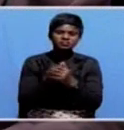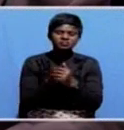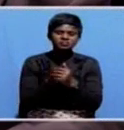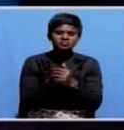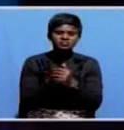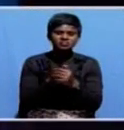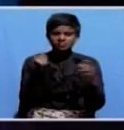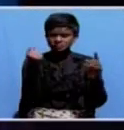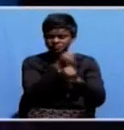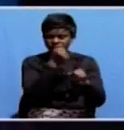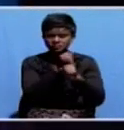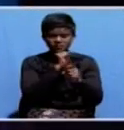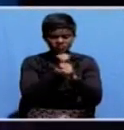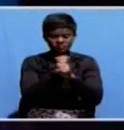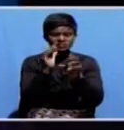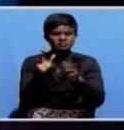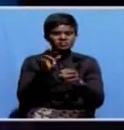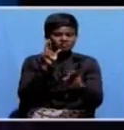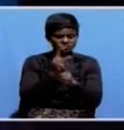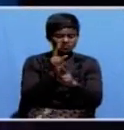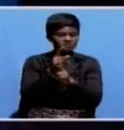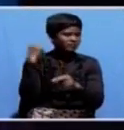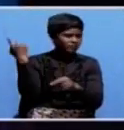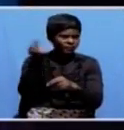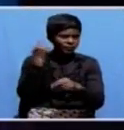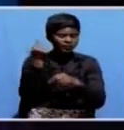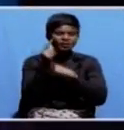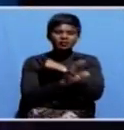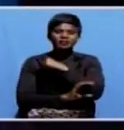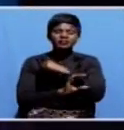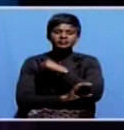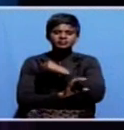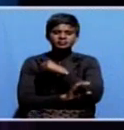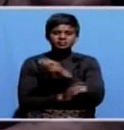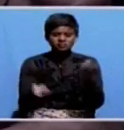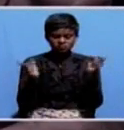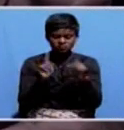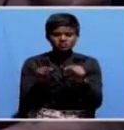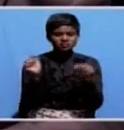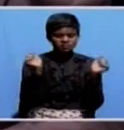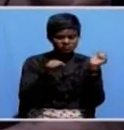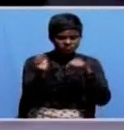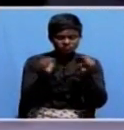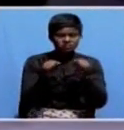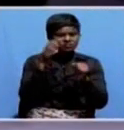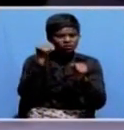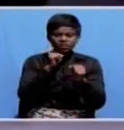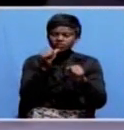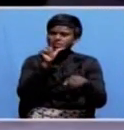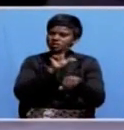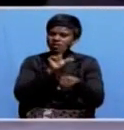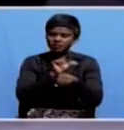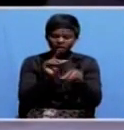He was fighting for workers' rights throughout the country. When he fought... So why hasn't the labor movement recognized